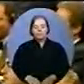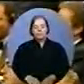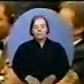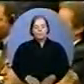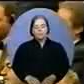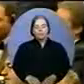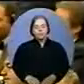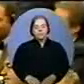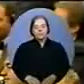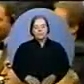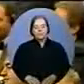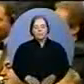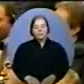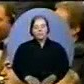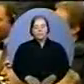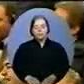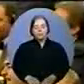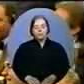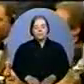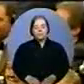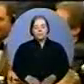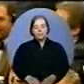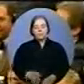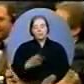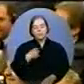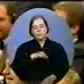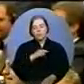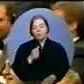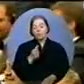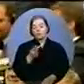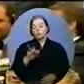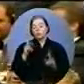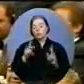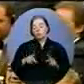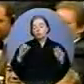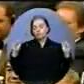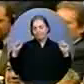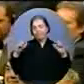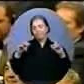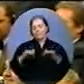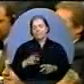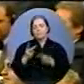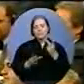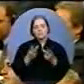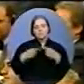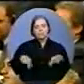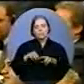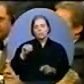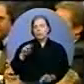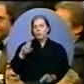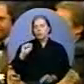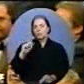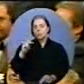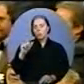thousands of delegates from around the world visiting one of the most beautiful places in Canada, the Muskoka region. They will fan out the entire region, not just in Huntsville.